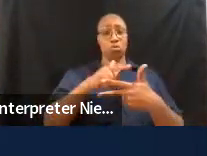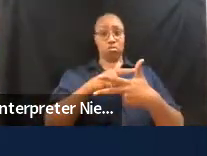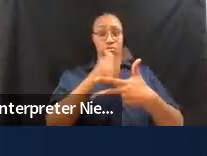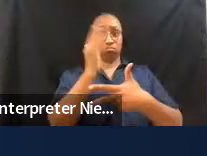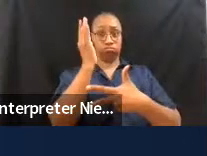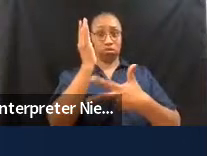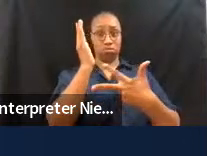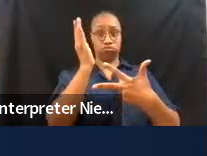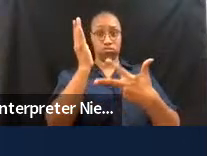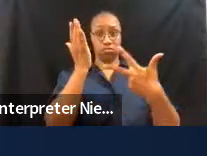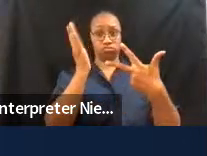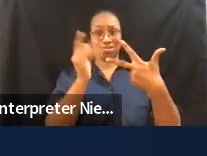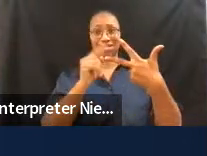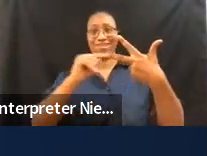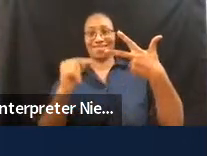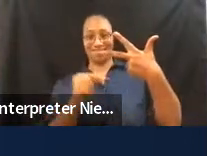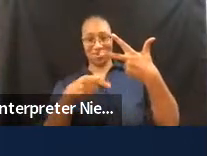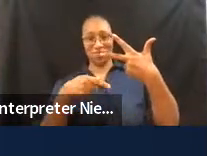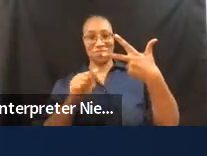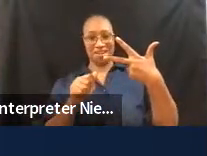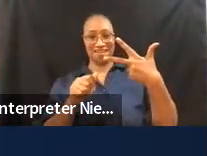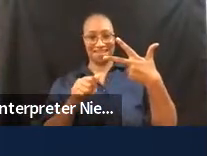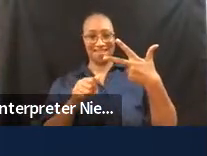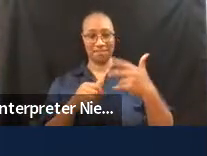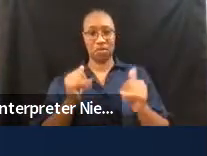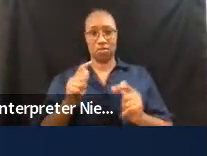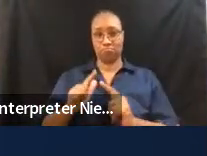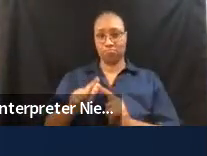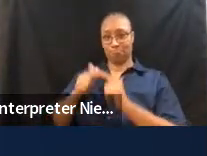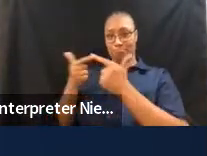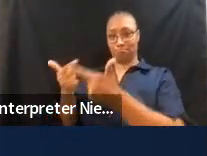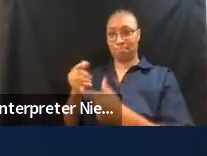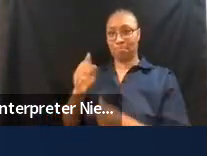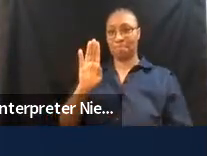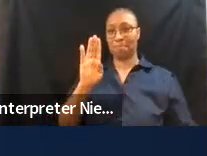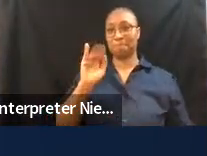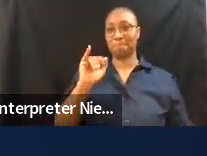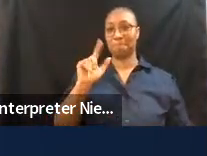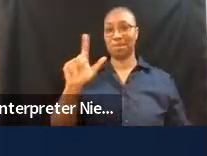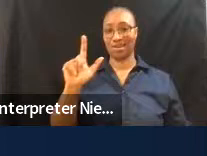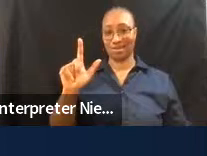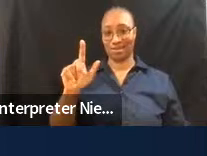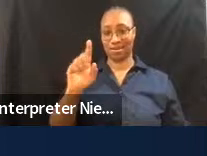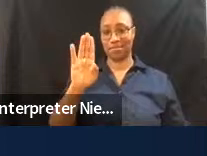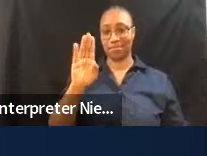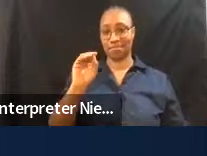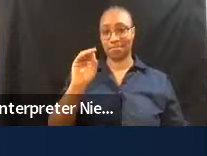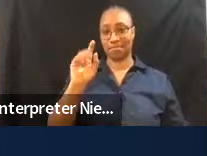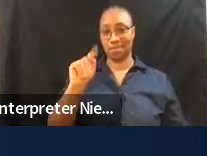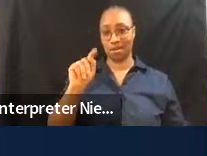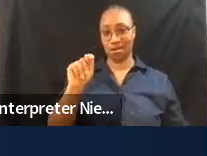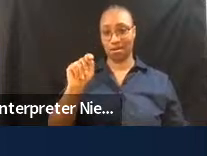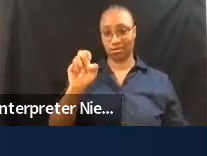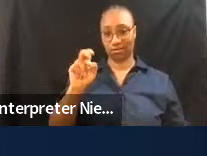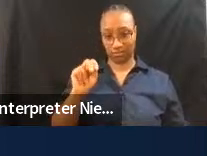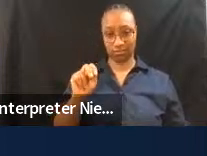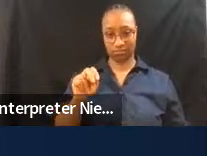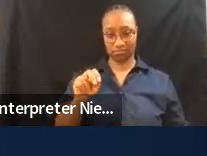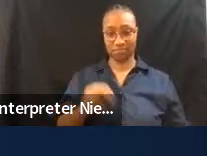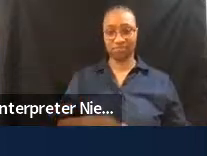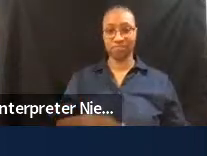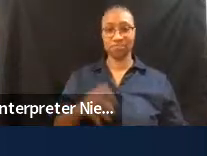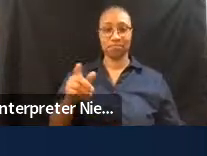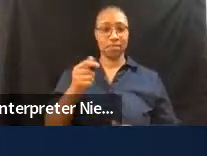to Mr. Bill Biden, Senior Accessibility Specialist here at the U.S. Access Board, to talk about